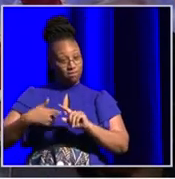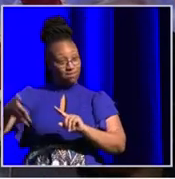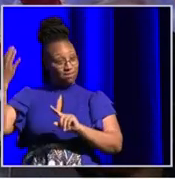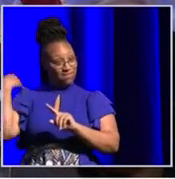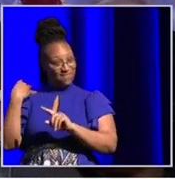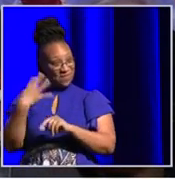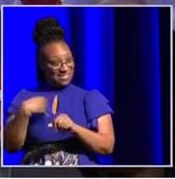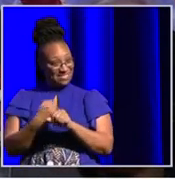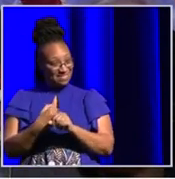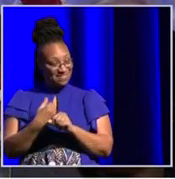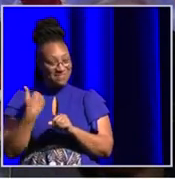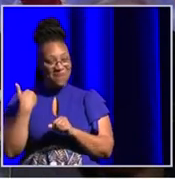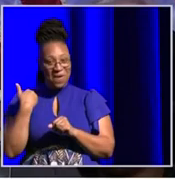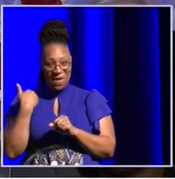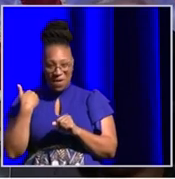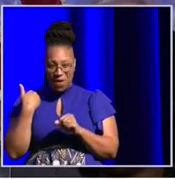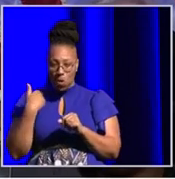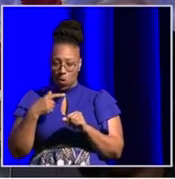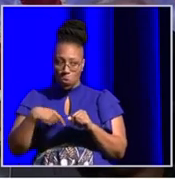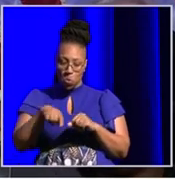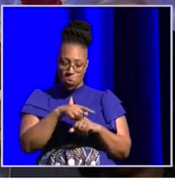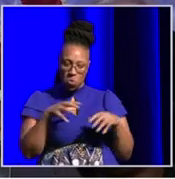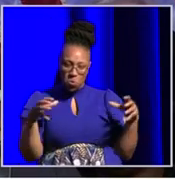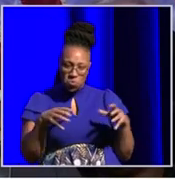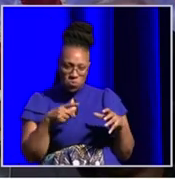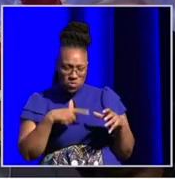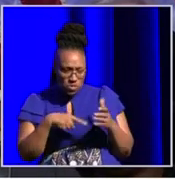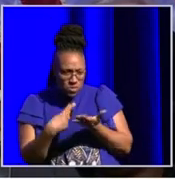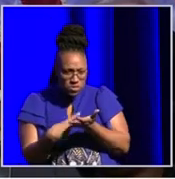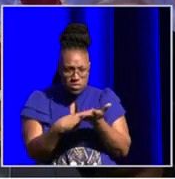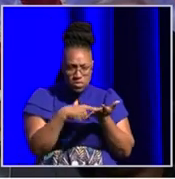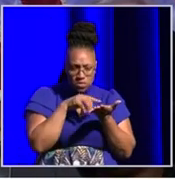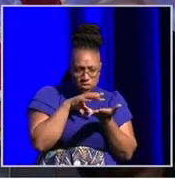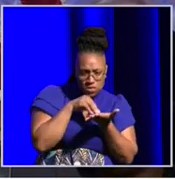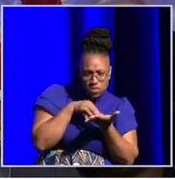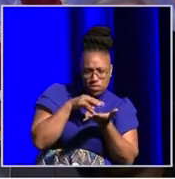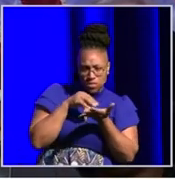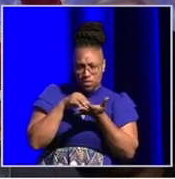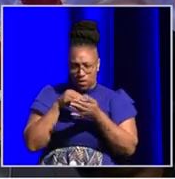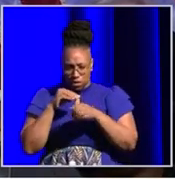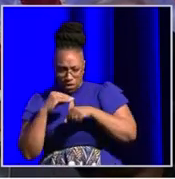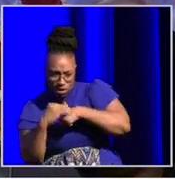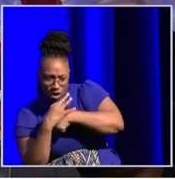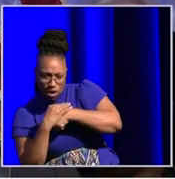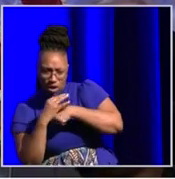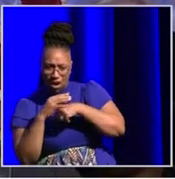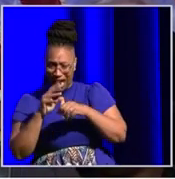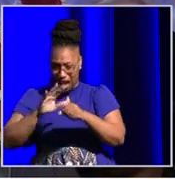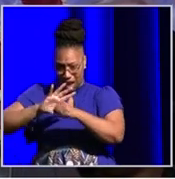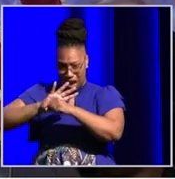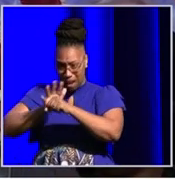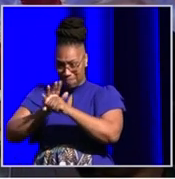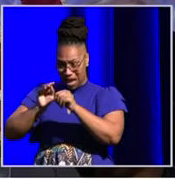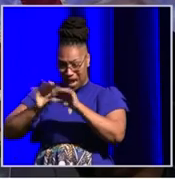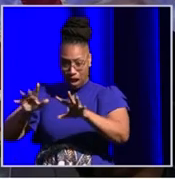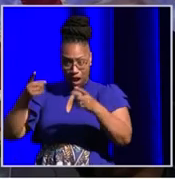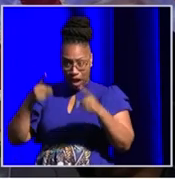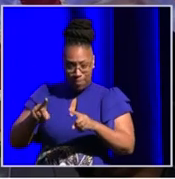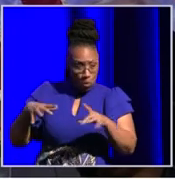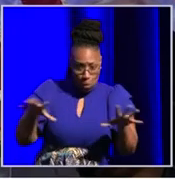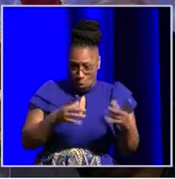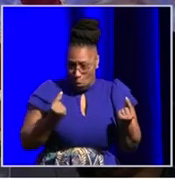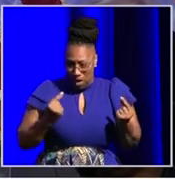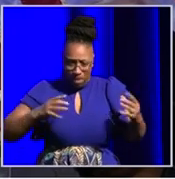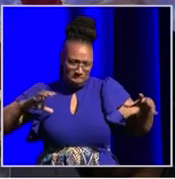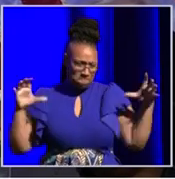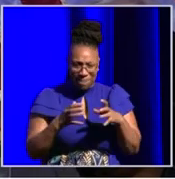We faced an historic global pandemic, and yet we've come together as a city. We witnessed residents and small